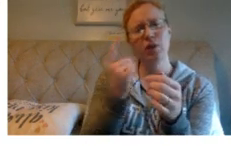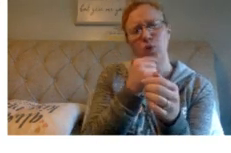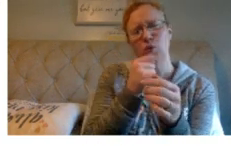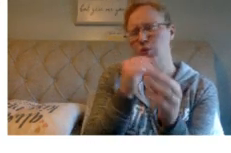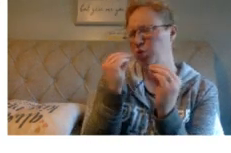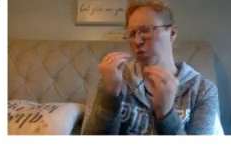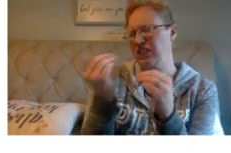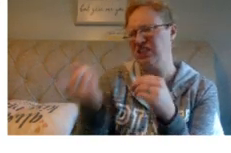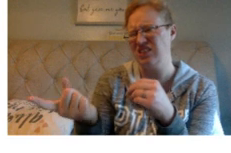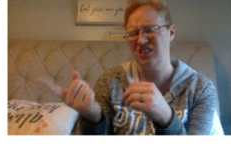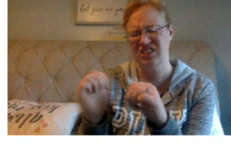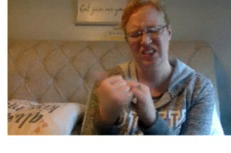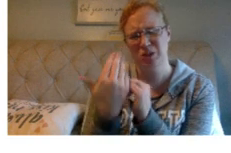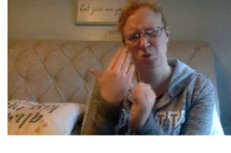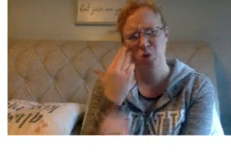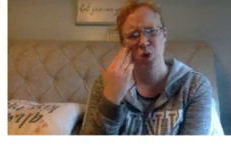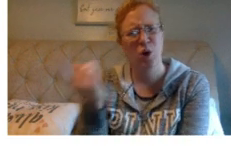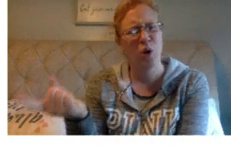that?